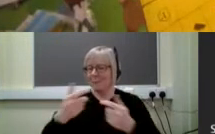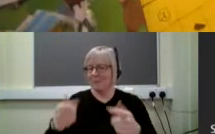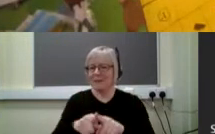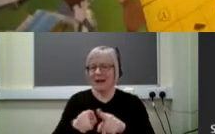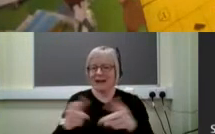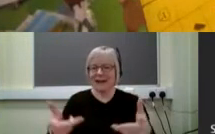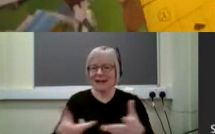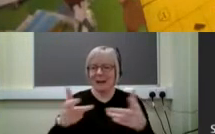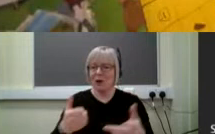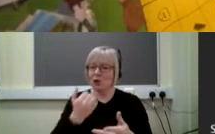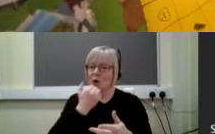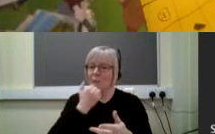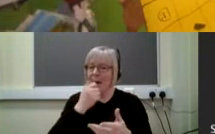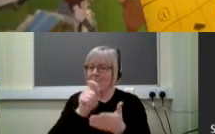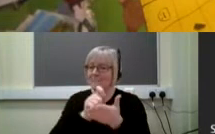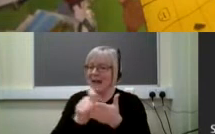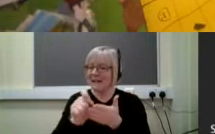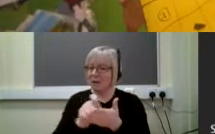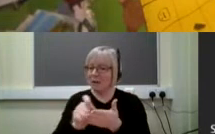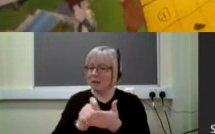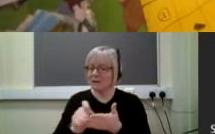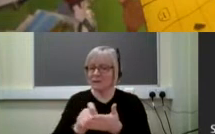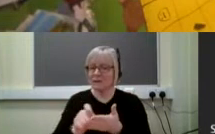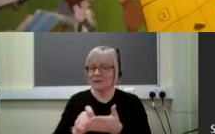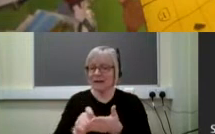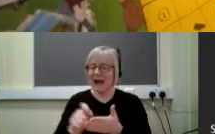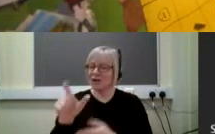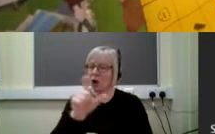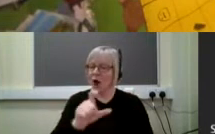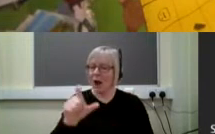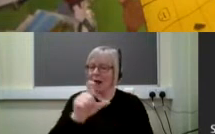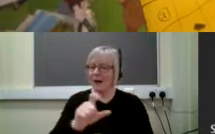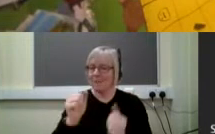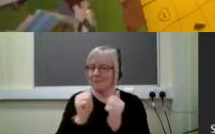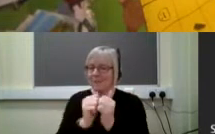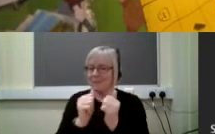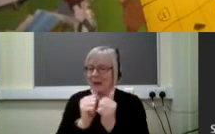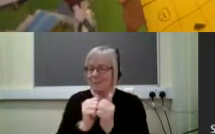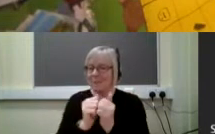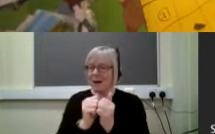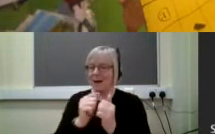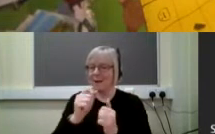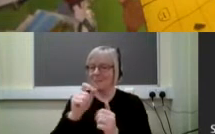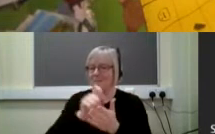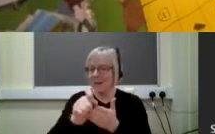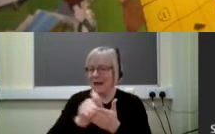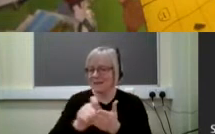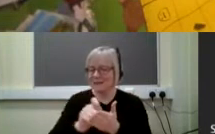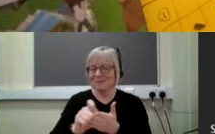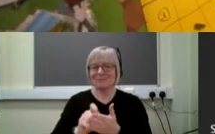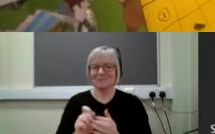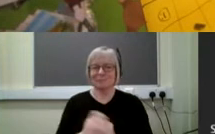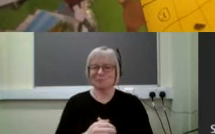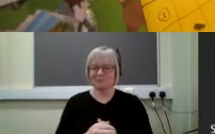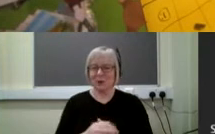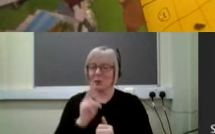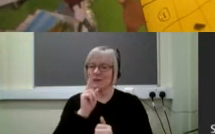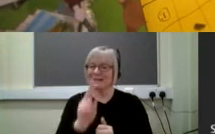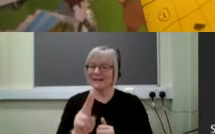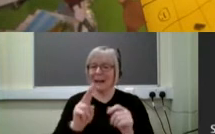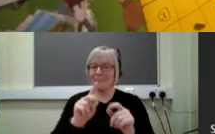pencils to structure stories, as well as colored pencils and paper. And pictures of these tools in use are shown in the